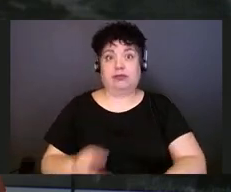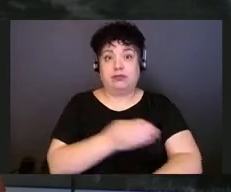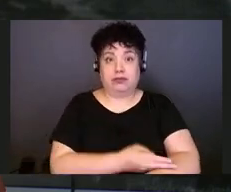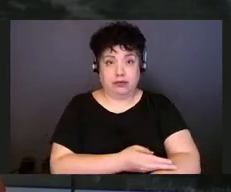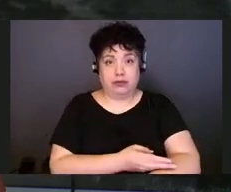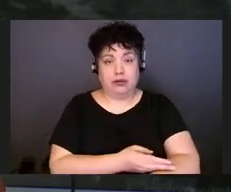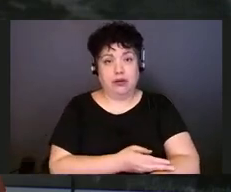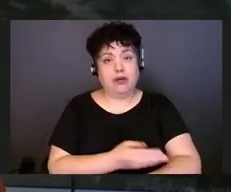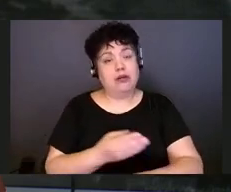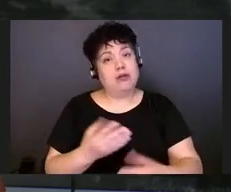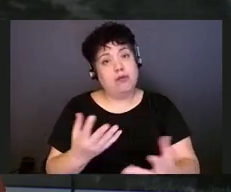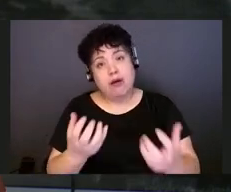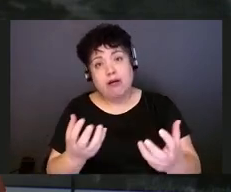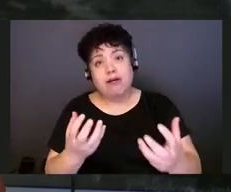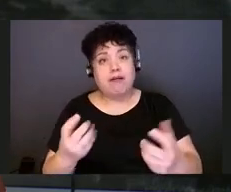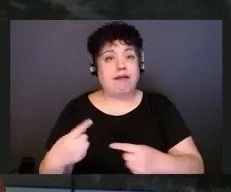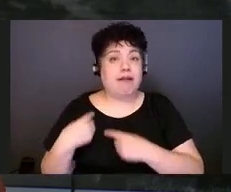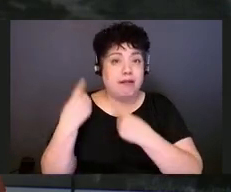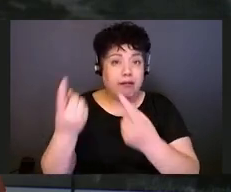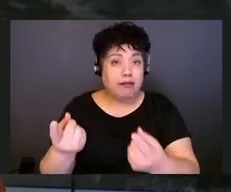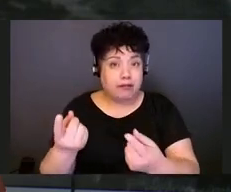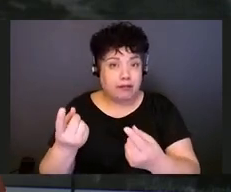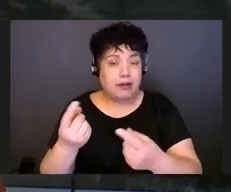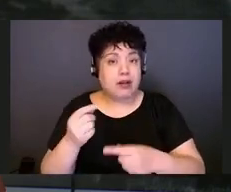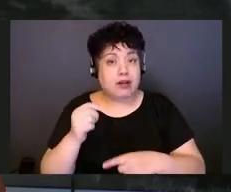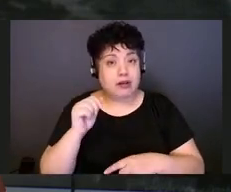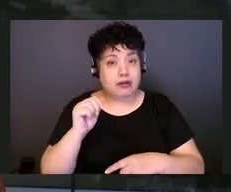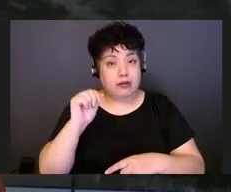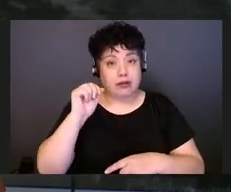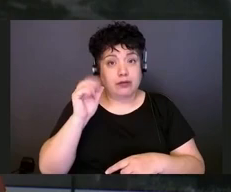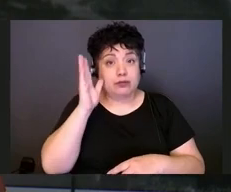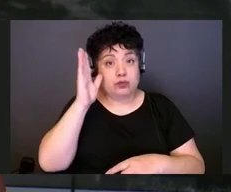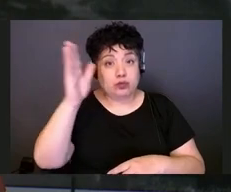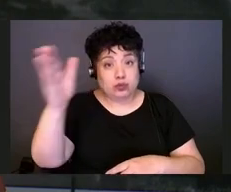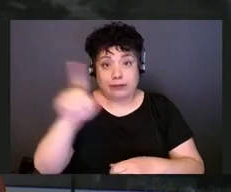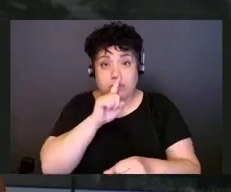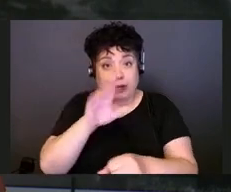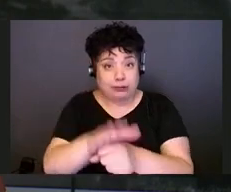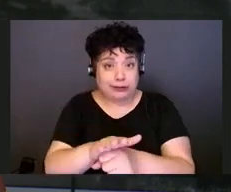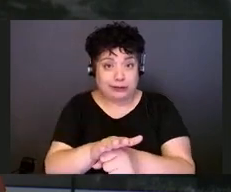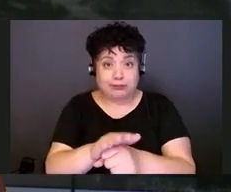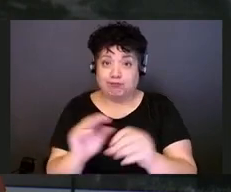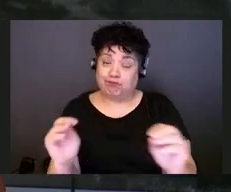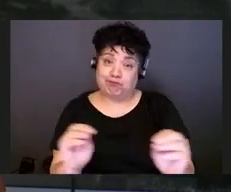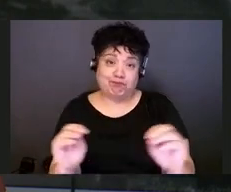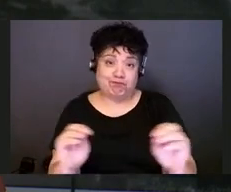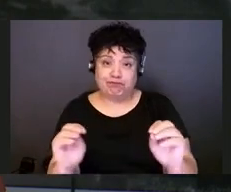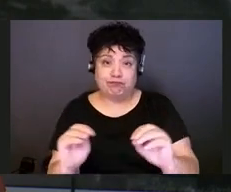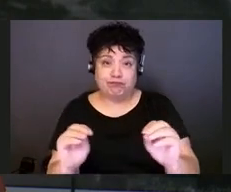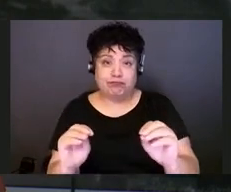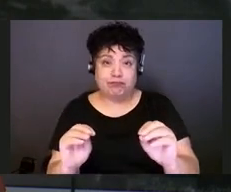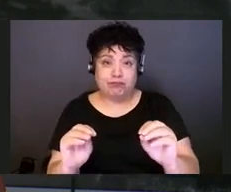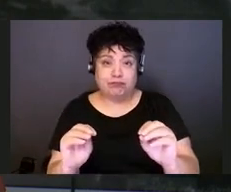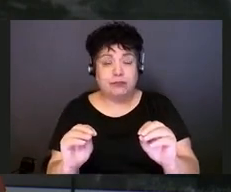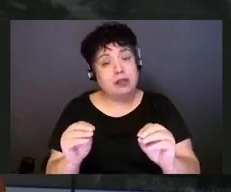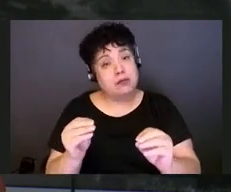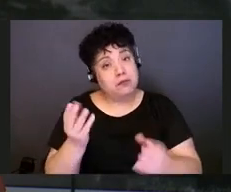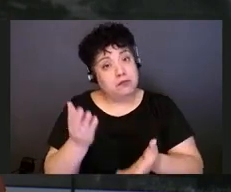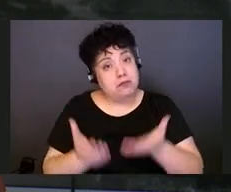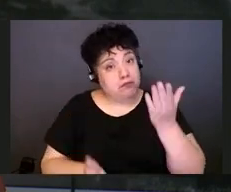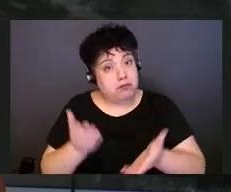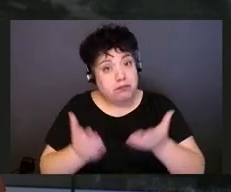for? Tomorrow is not guaranteed to anyone, but with the tomorrow we may have the honor to